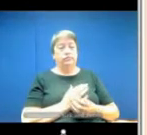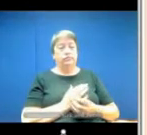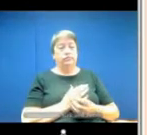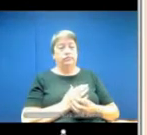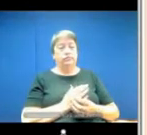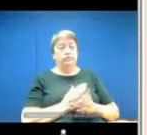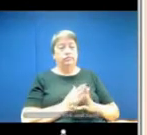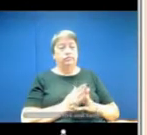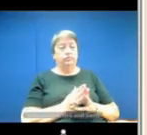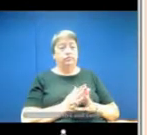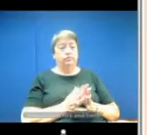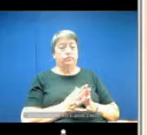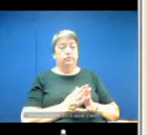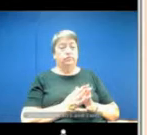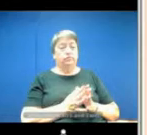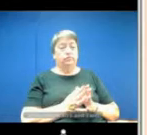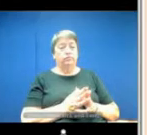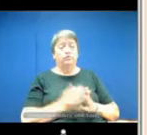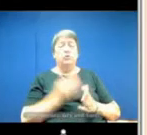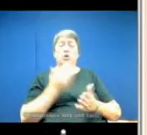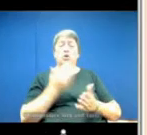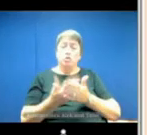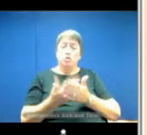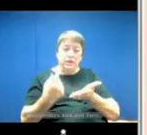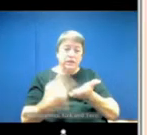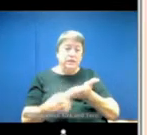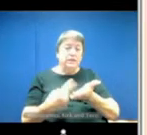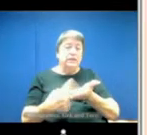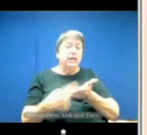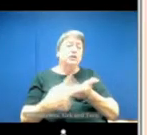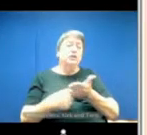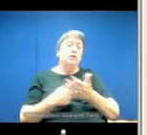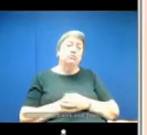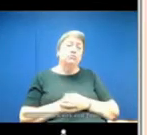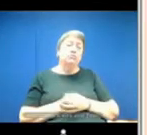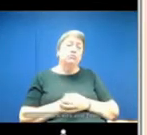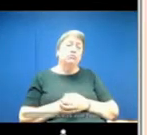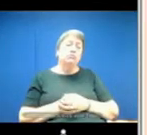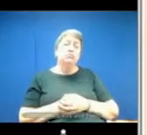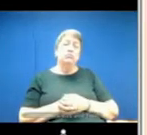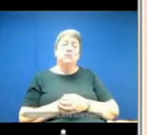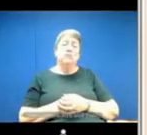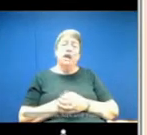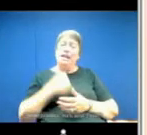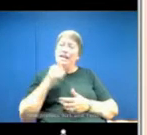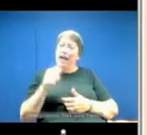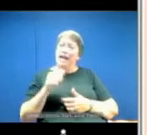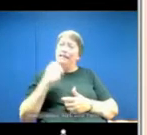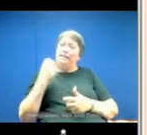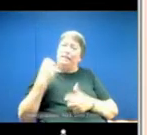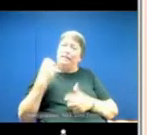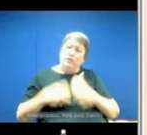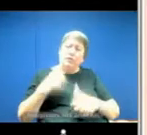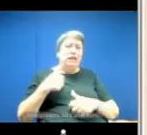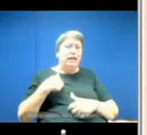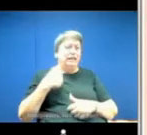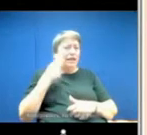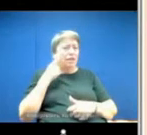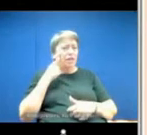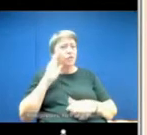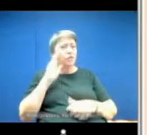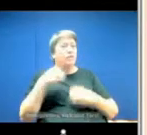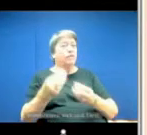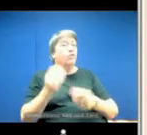Okay, so good discussion. That wasn't as difficult as I thought it might be. So I'm going to give you a harder